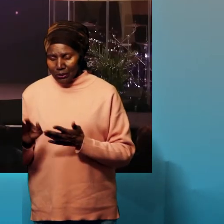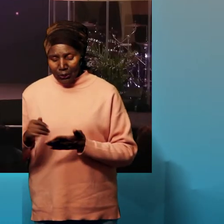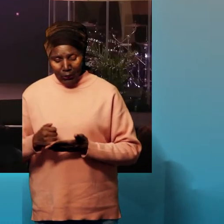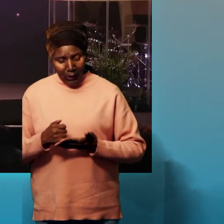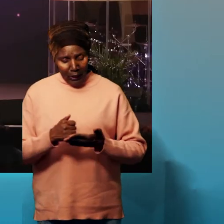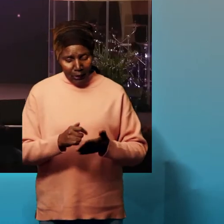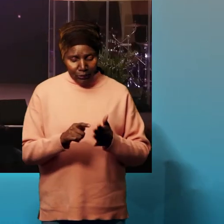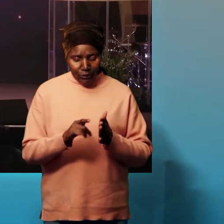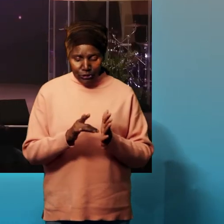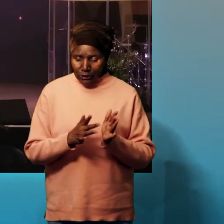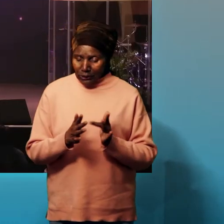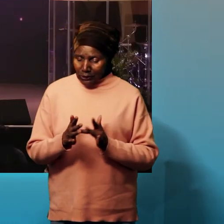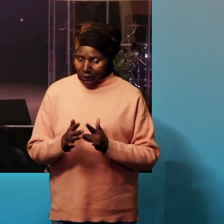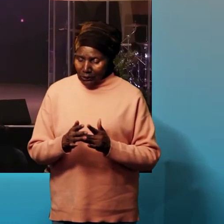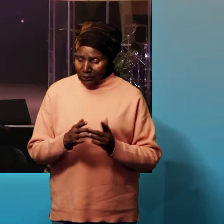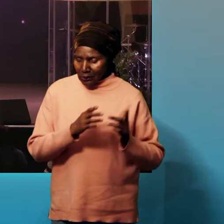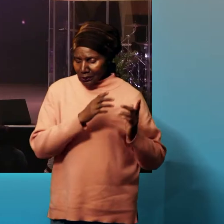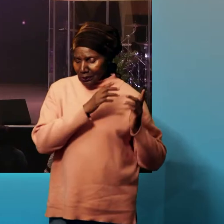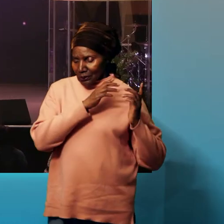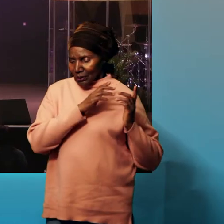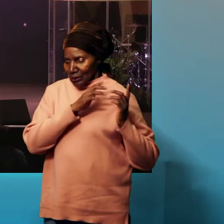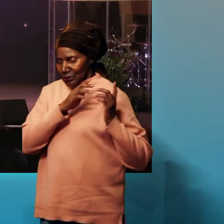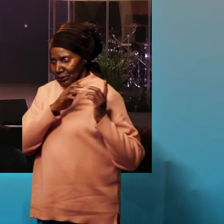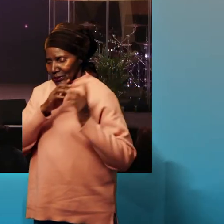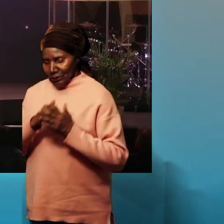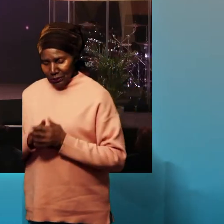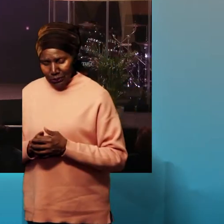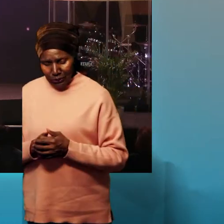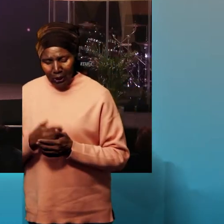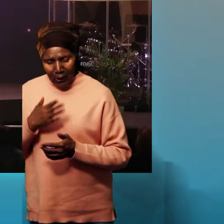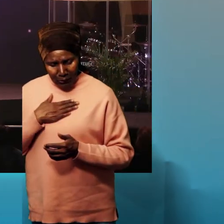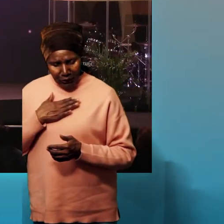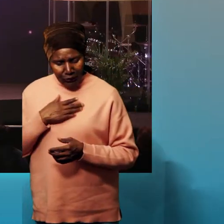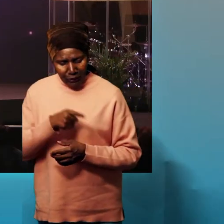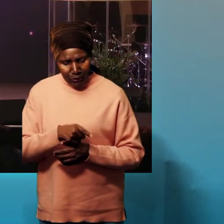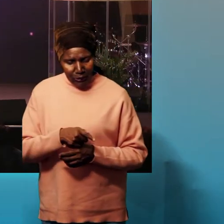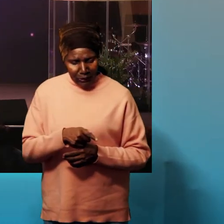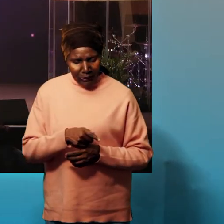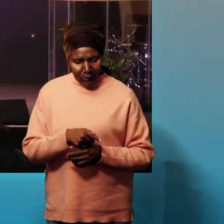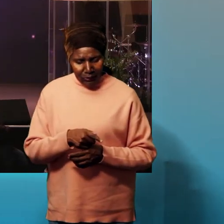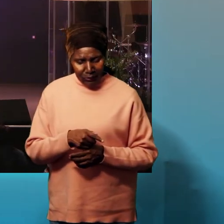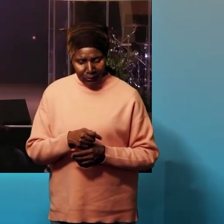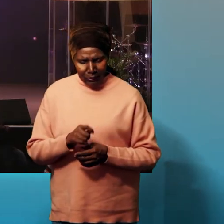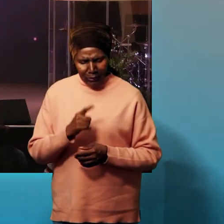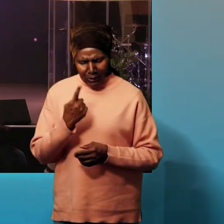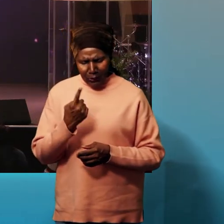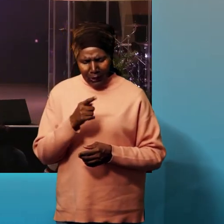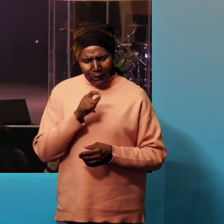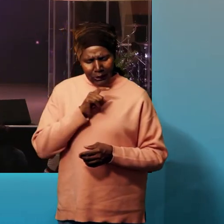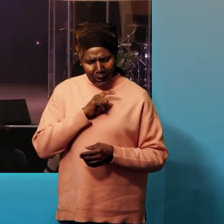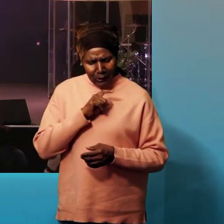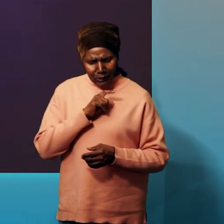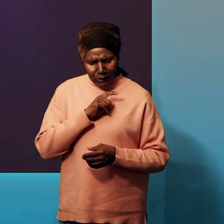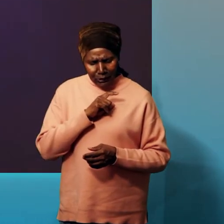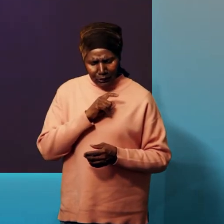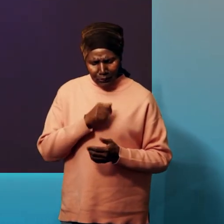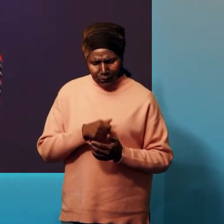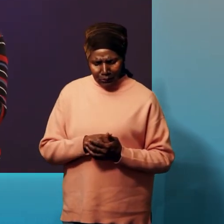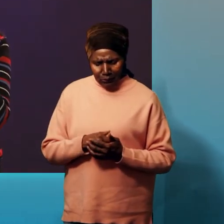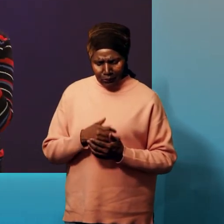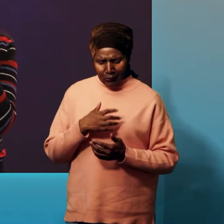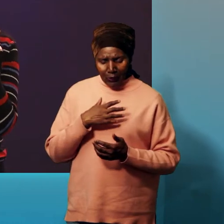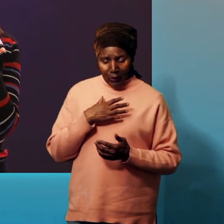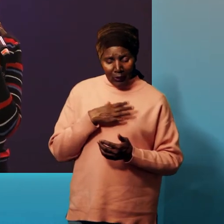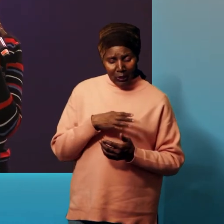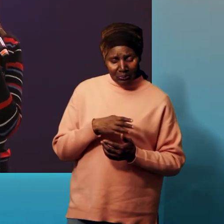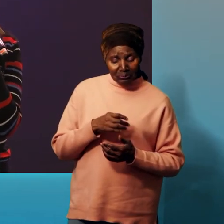if I'm in the way when Jesus is going, I want to be the one who helps Jesus. Yeah? But there's one character that sometimes we want to be,